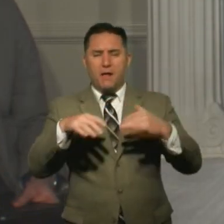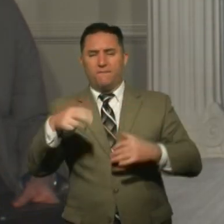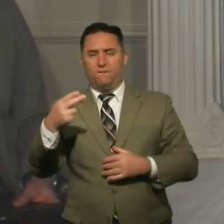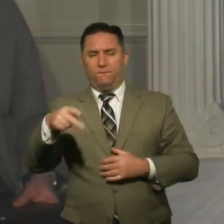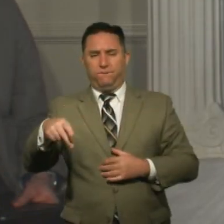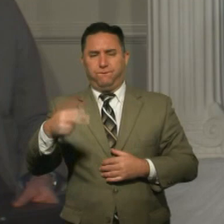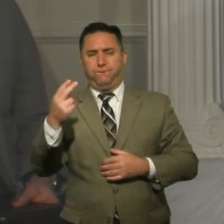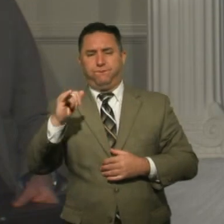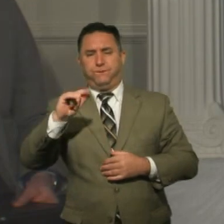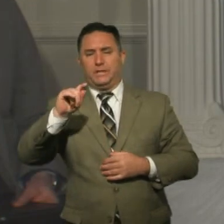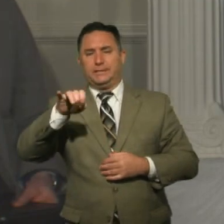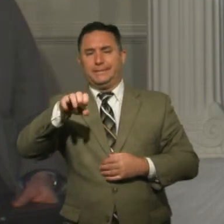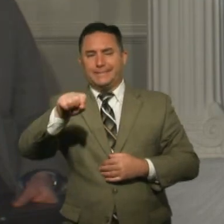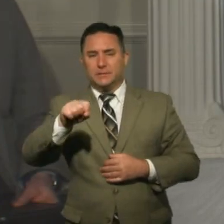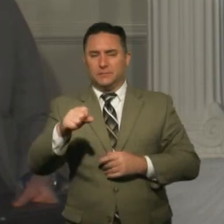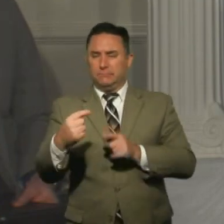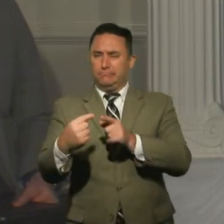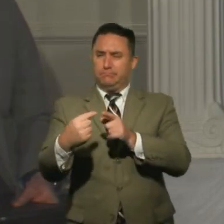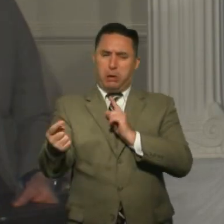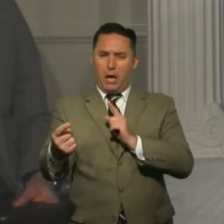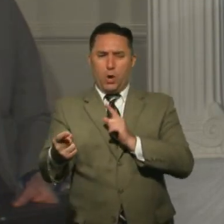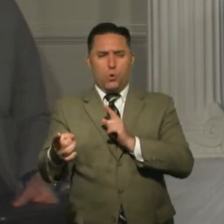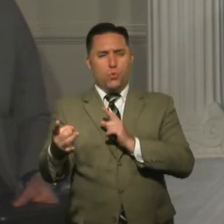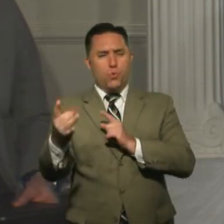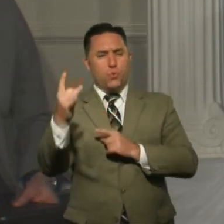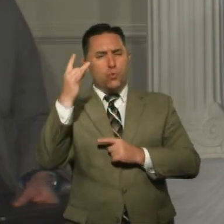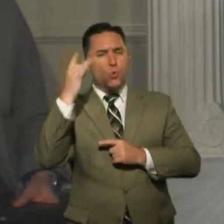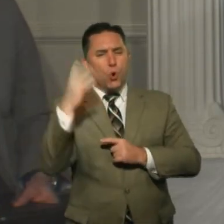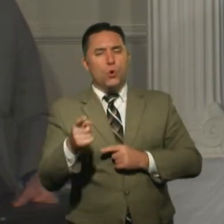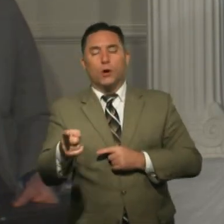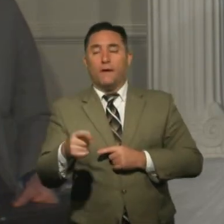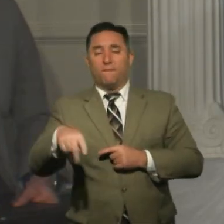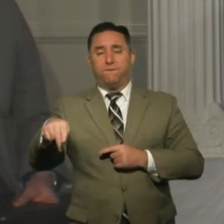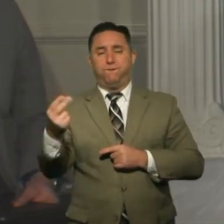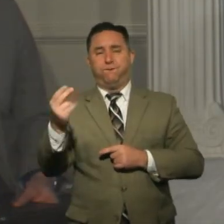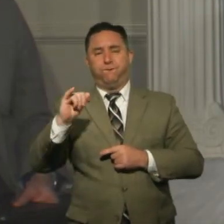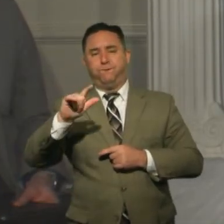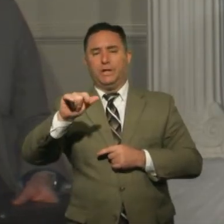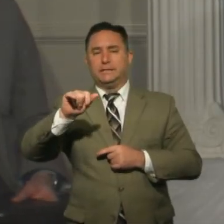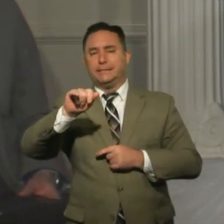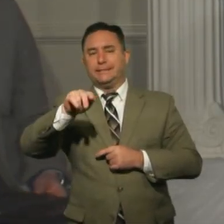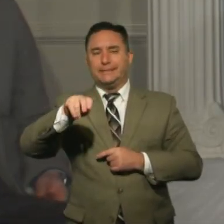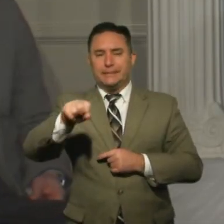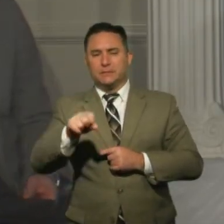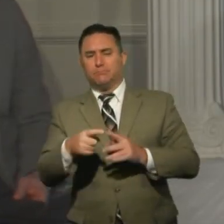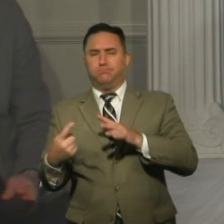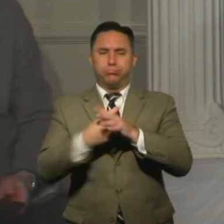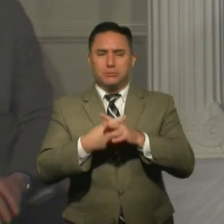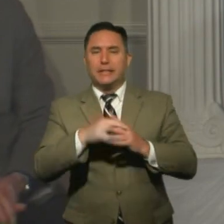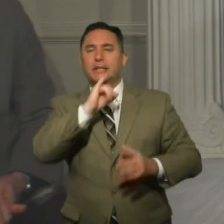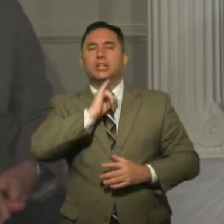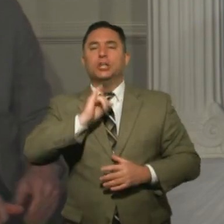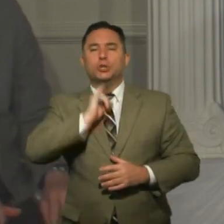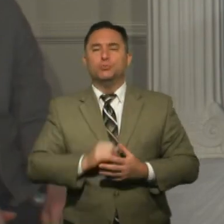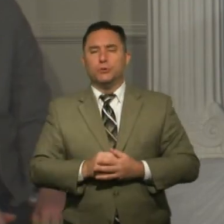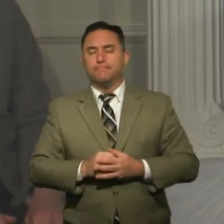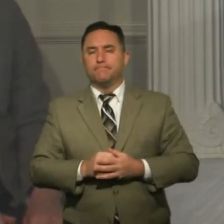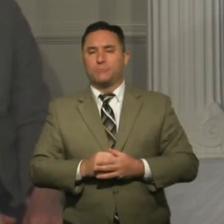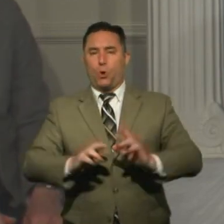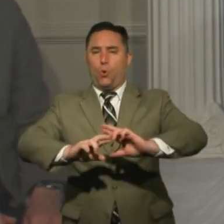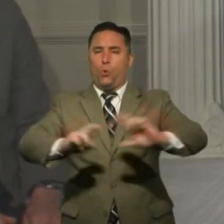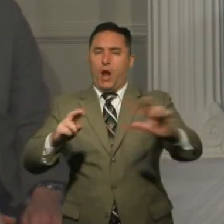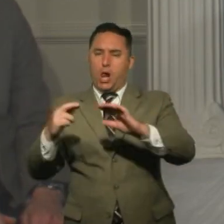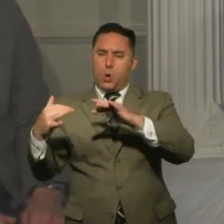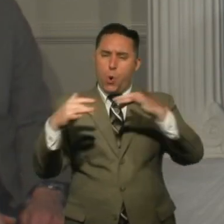Philistines. This was kind of their nemesis at the time. And the Philistines were coming to attack the Israelites. They were getting ready to have